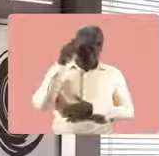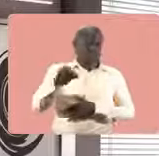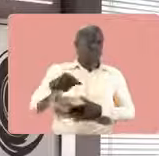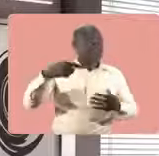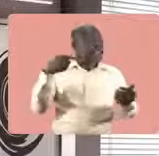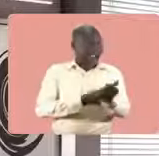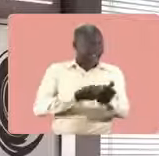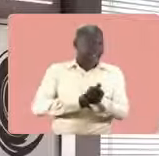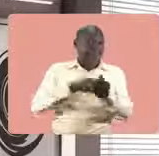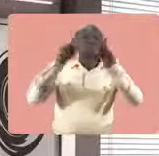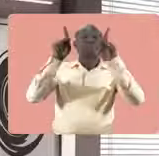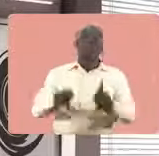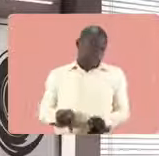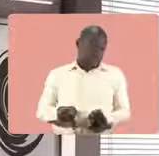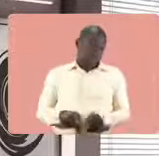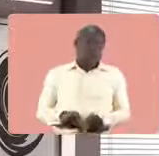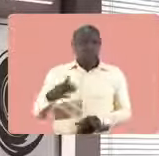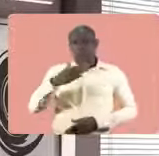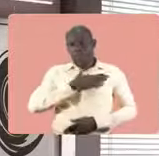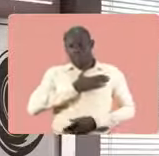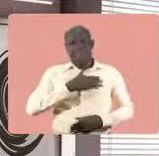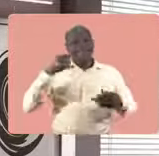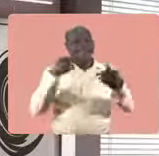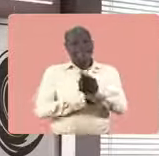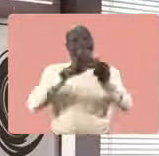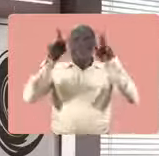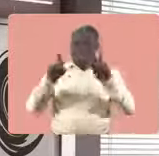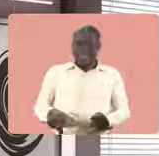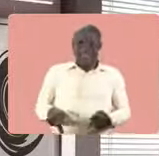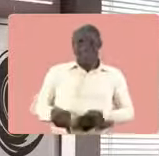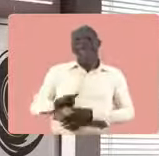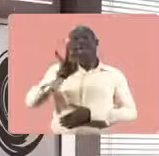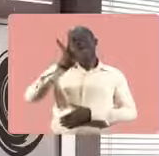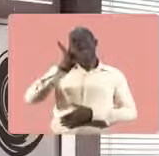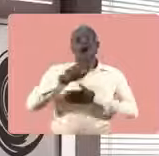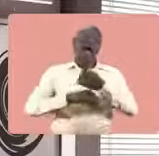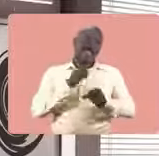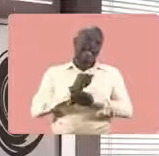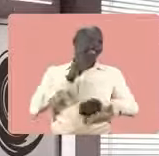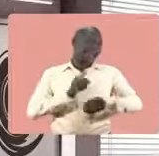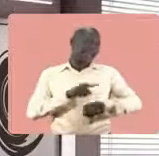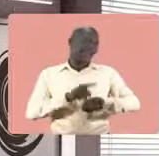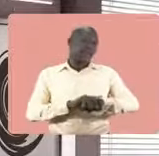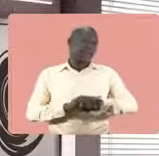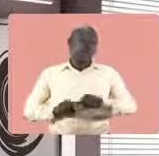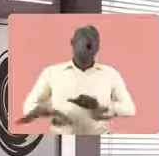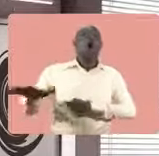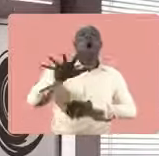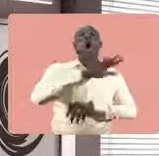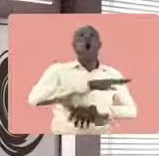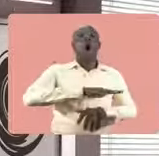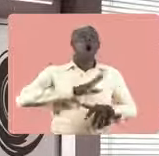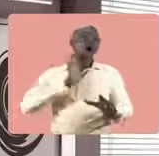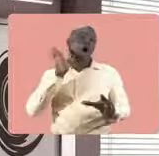man back. We are gone any. In fear nine, asson. Ye ba, a betu